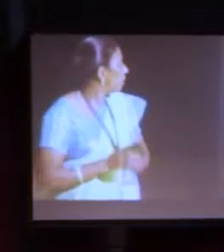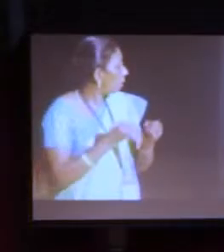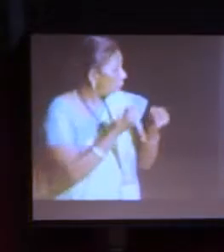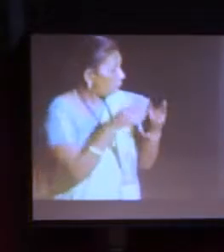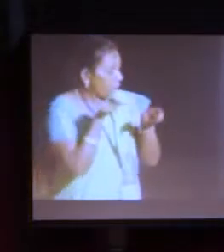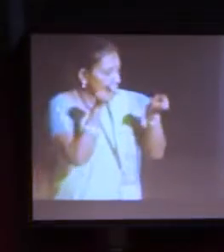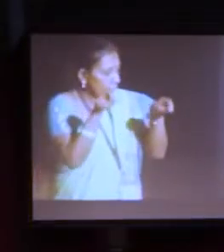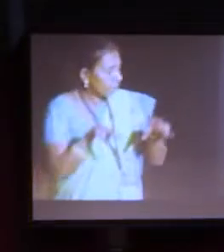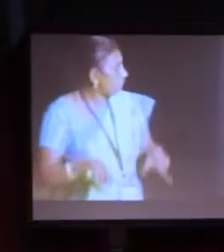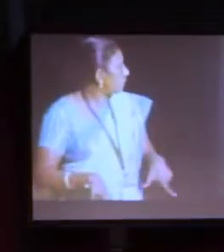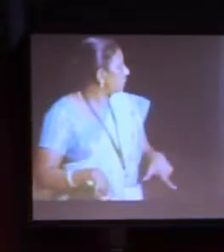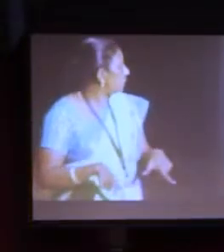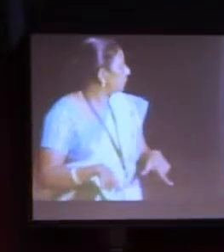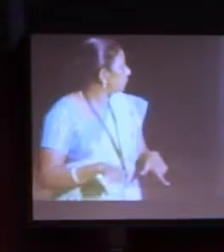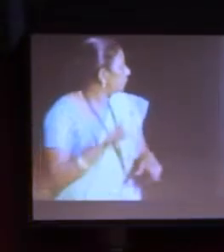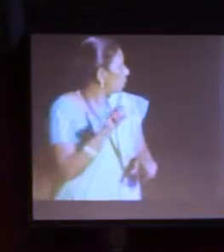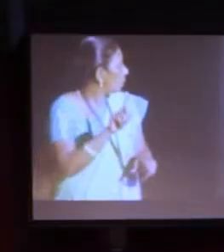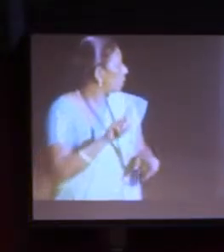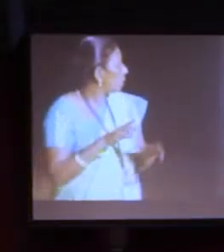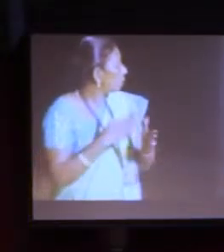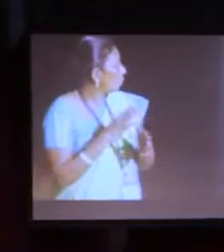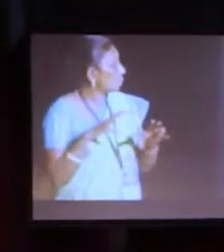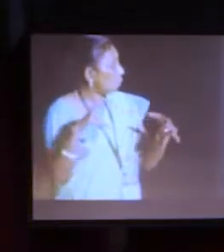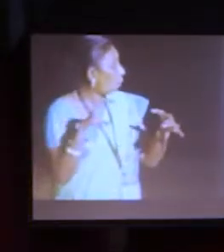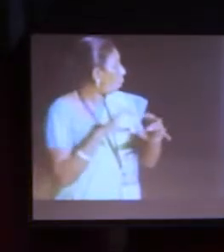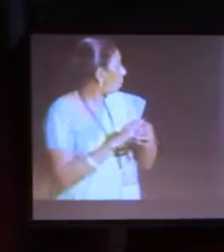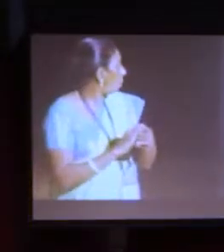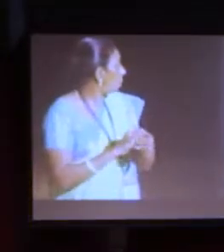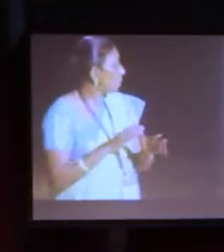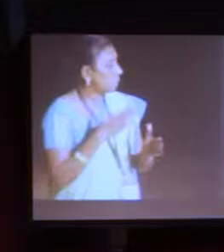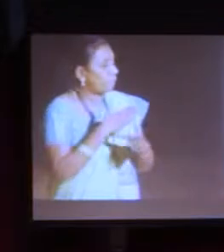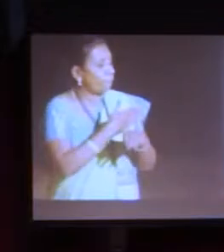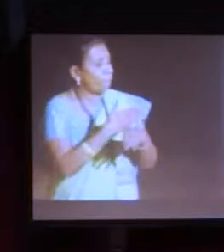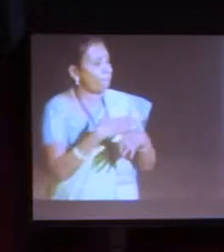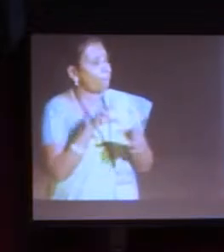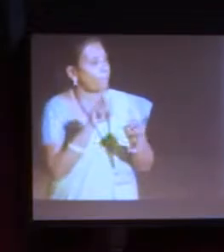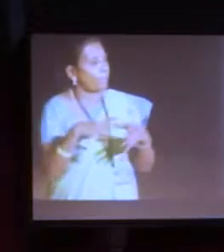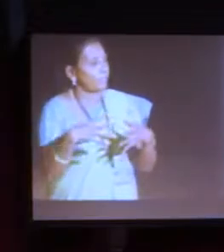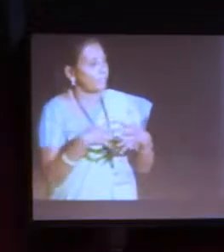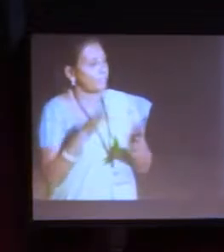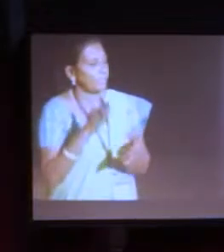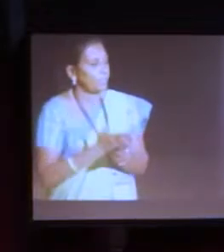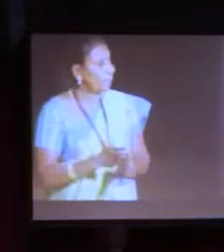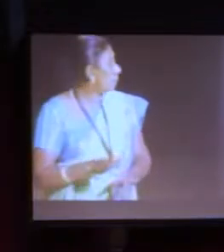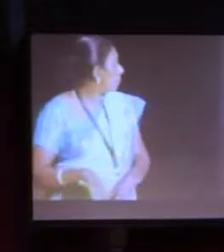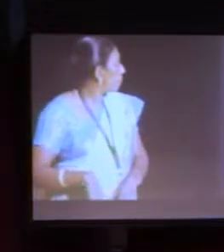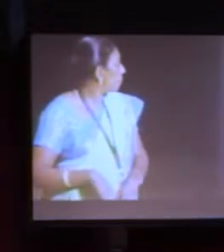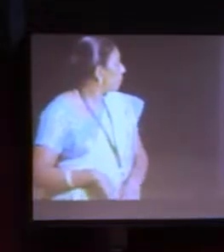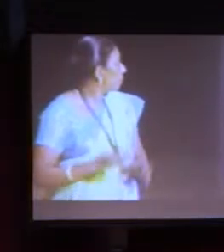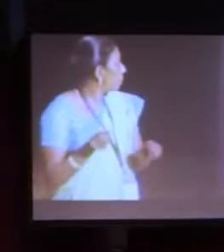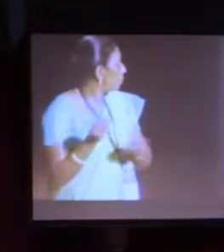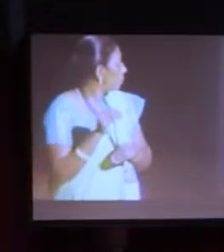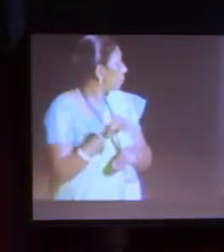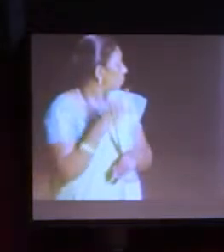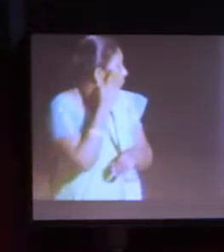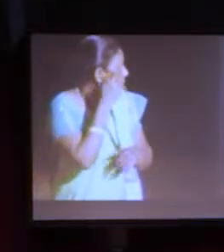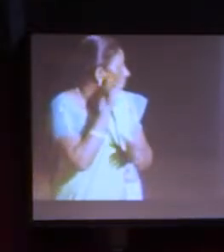Every single one of those projects and the many, many more, all done through collaboration and partnership.